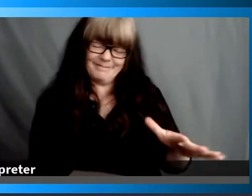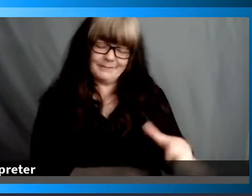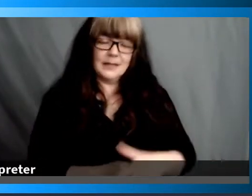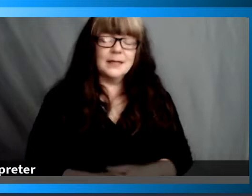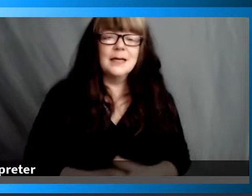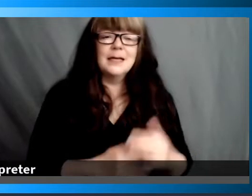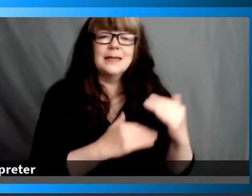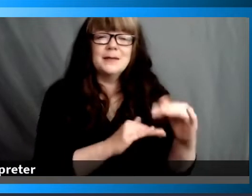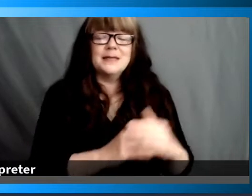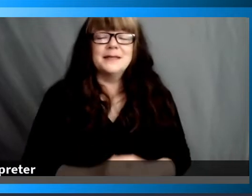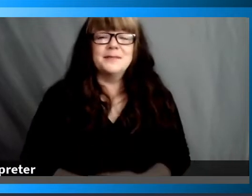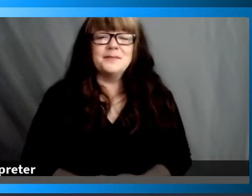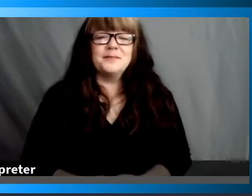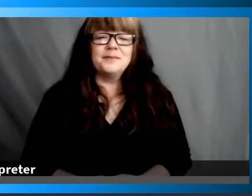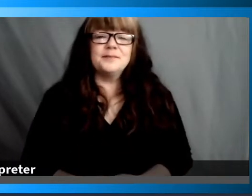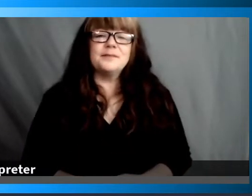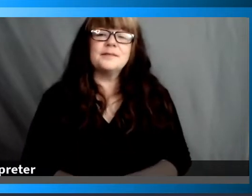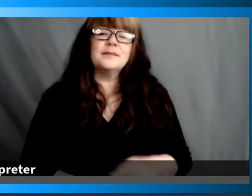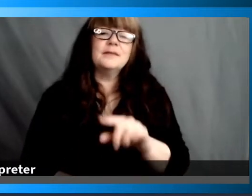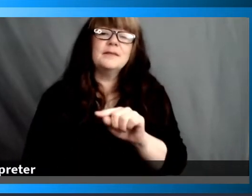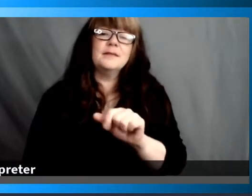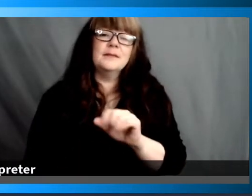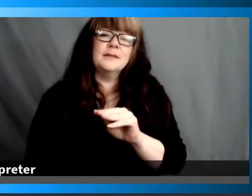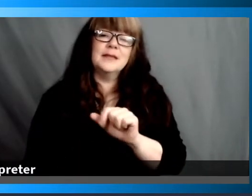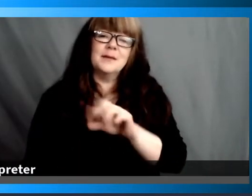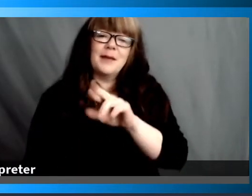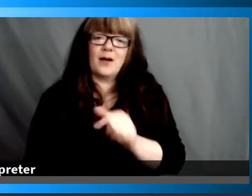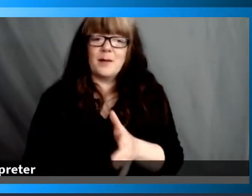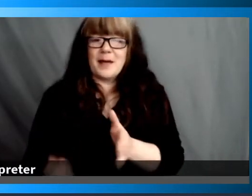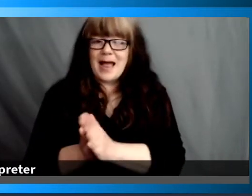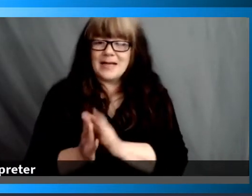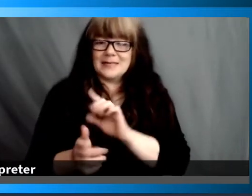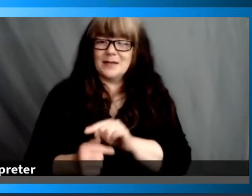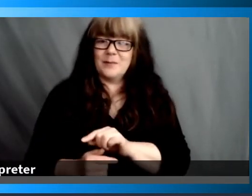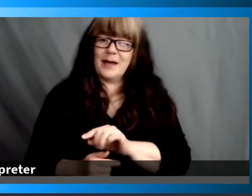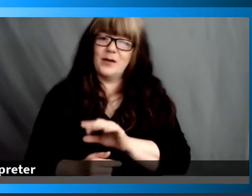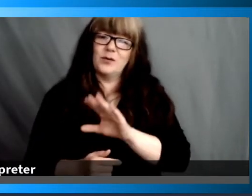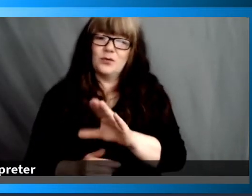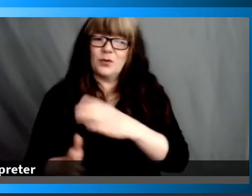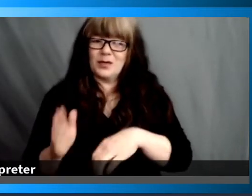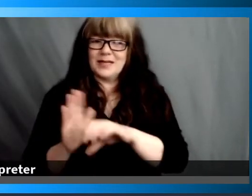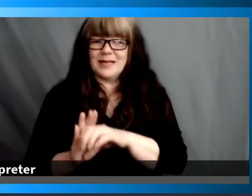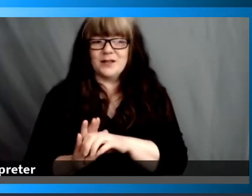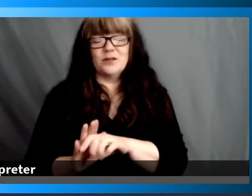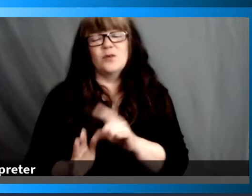All right. Tamara, I'm going to ask you a question about Rosita, who is